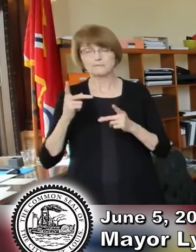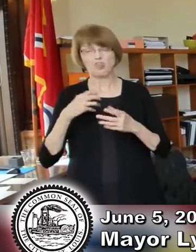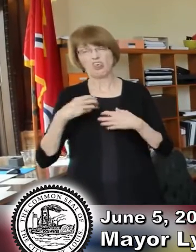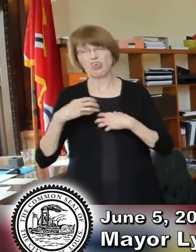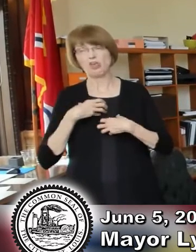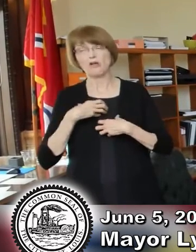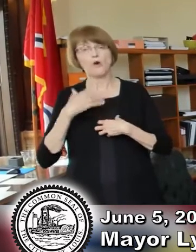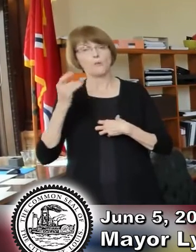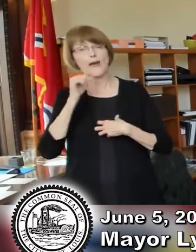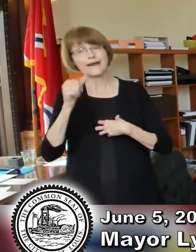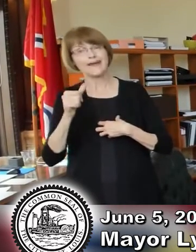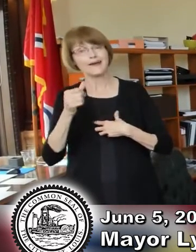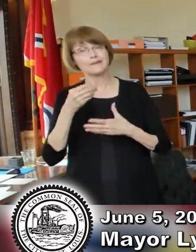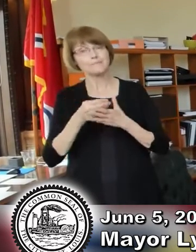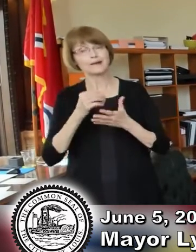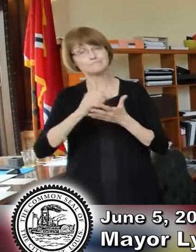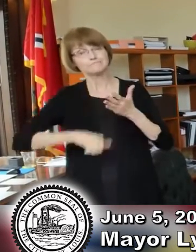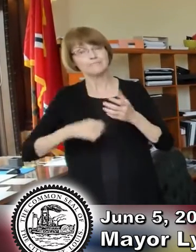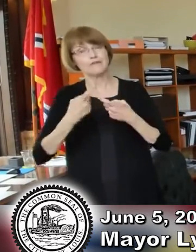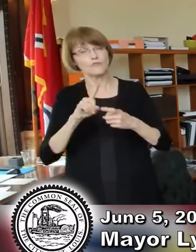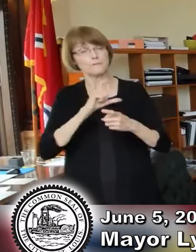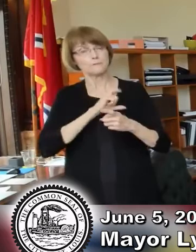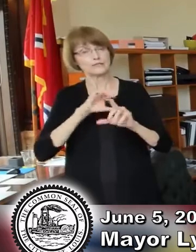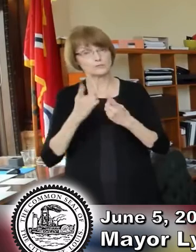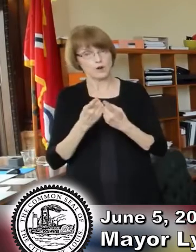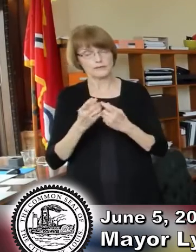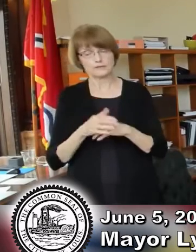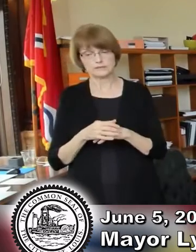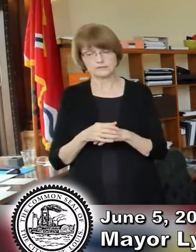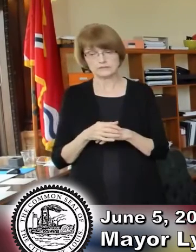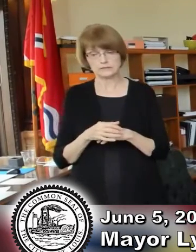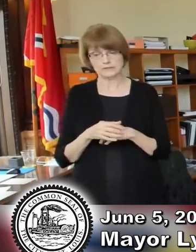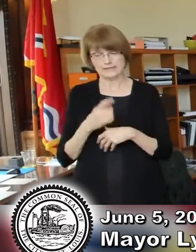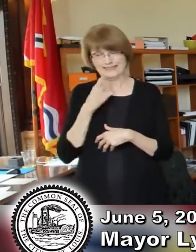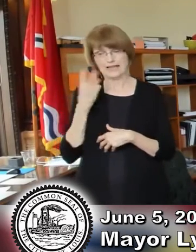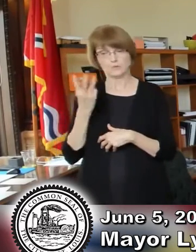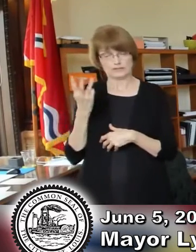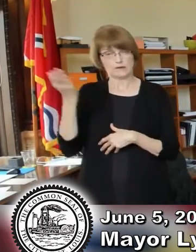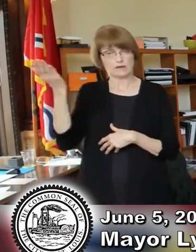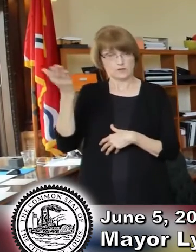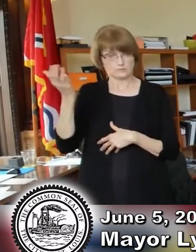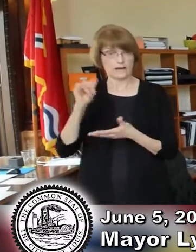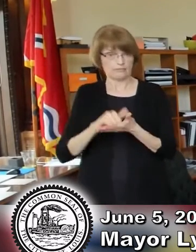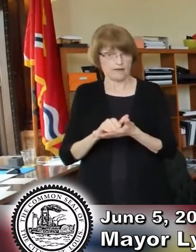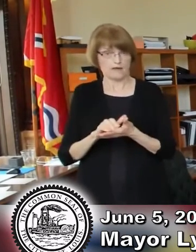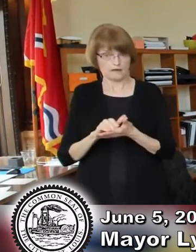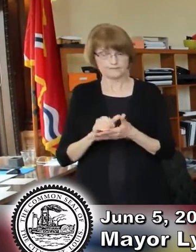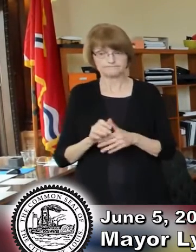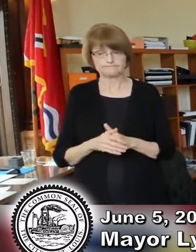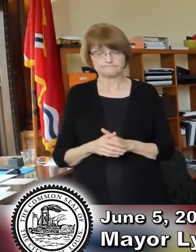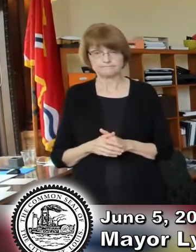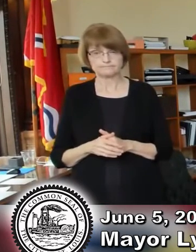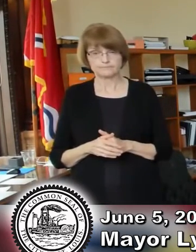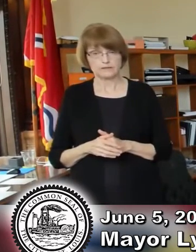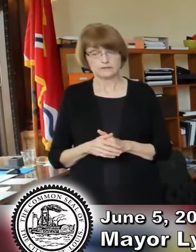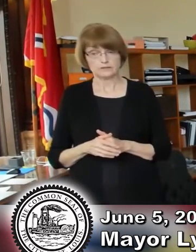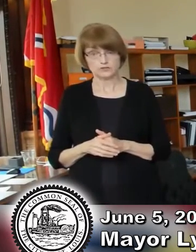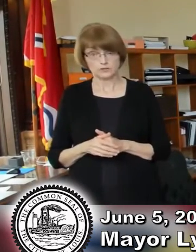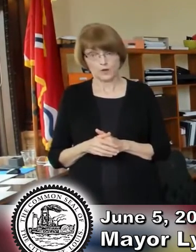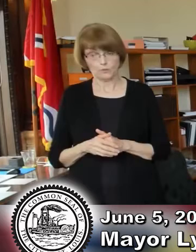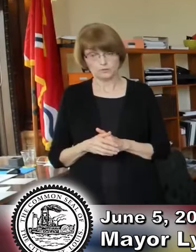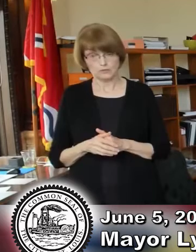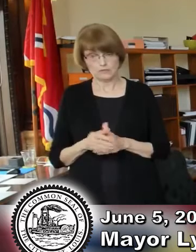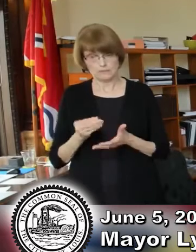department? So, Colleen, I did talk about that on Wednesday. I don't think defunding